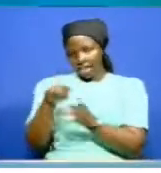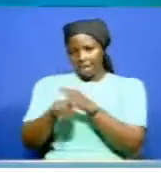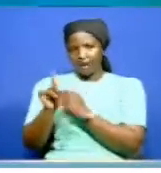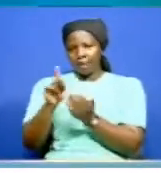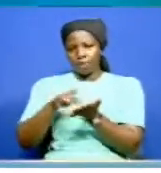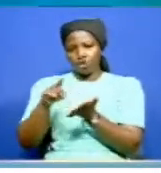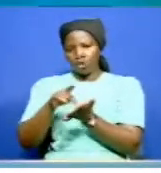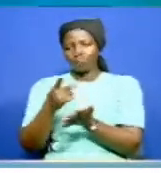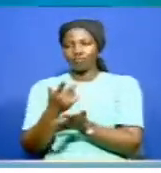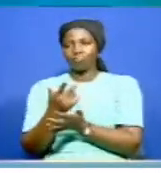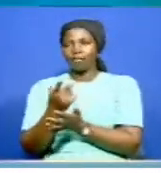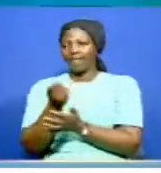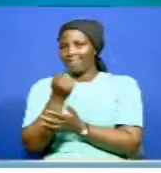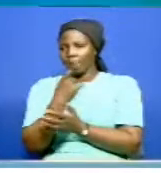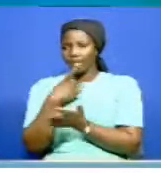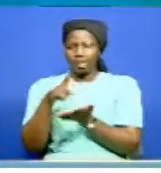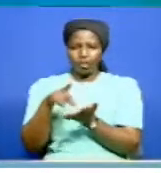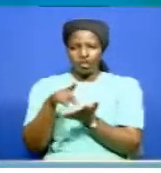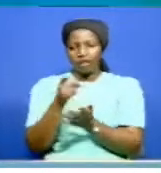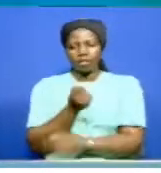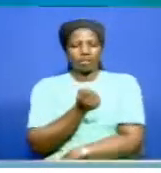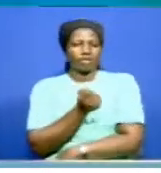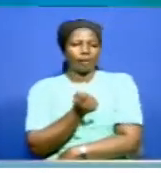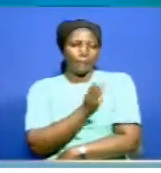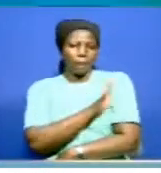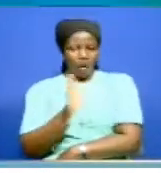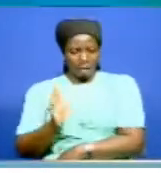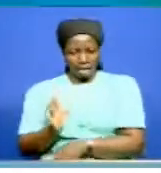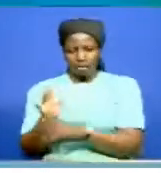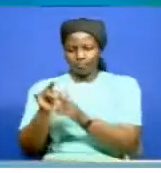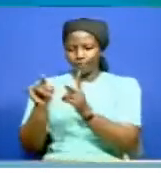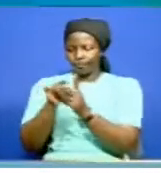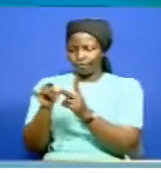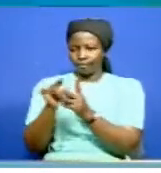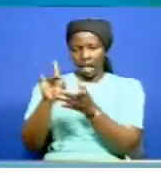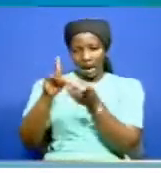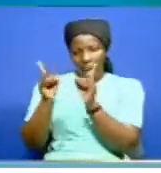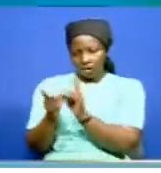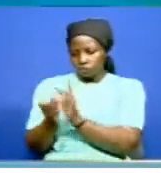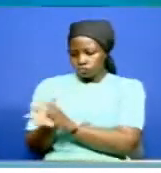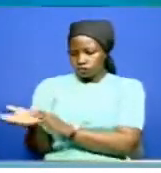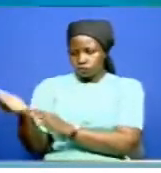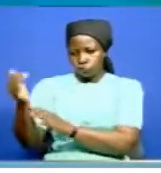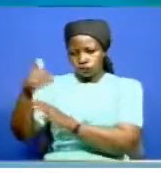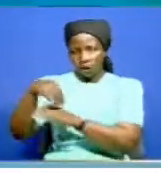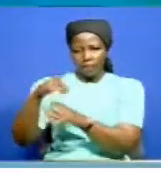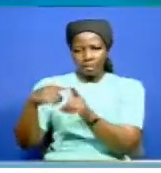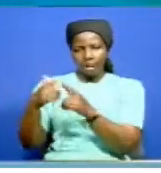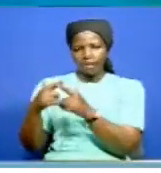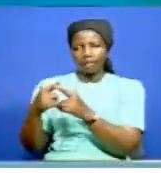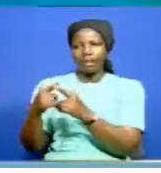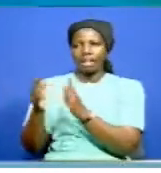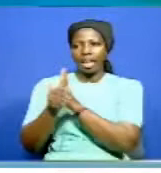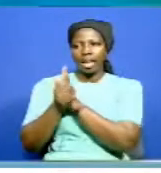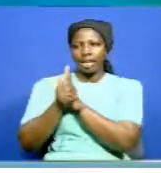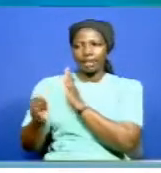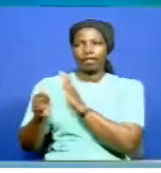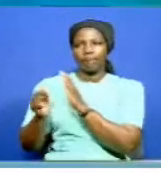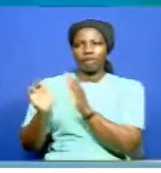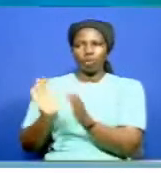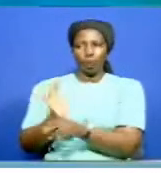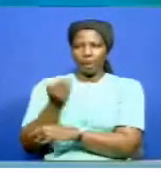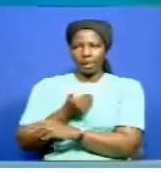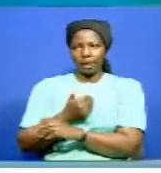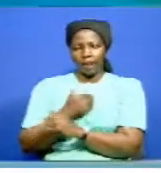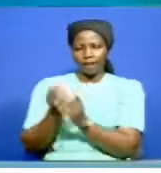KE and the Pharmacy and Poisons Board will be consolidated, and an expert committee has already been formed, which will be